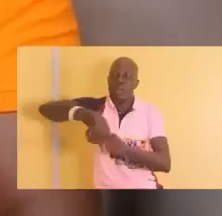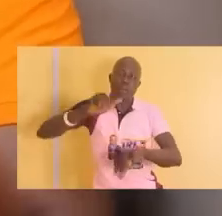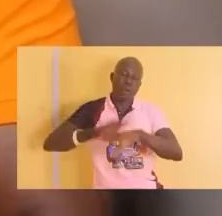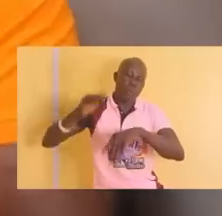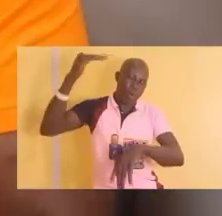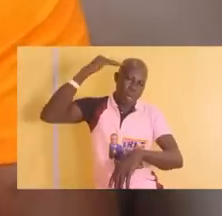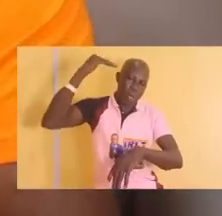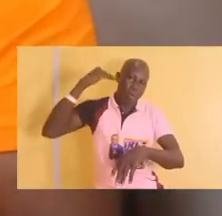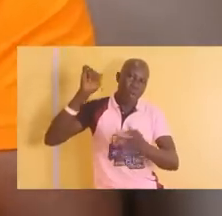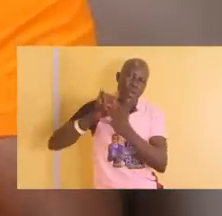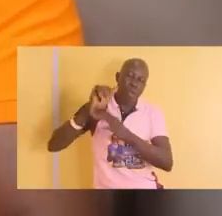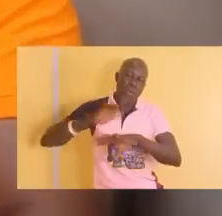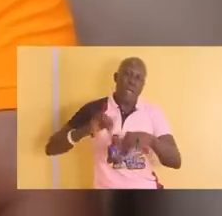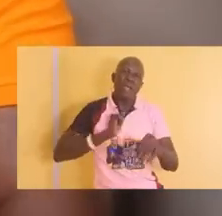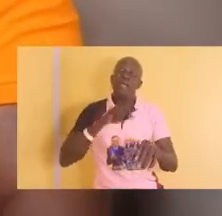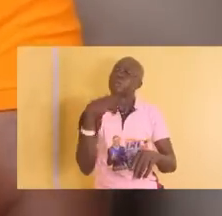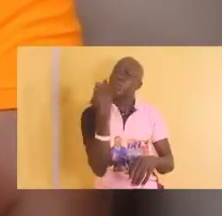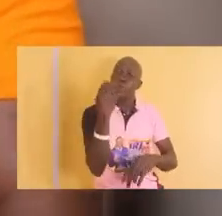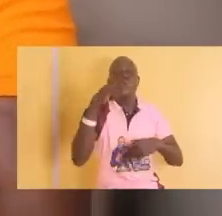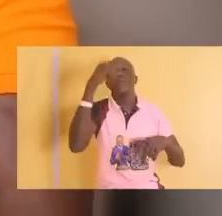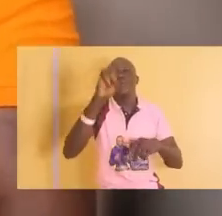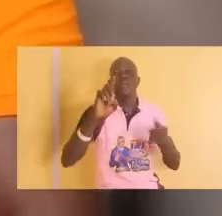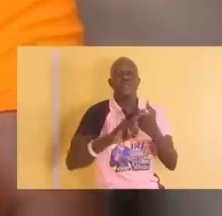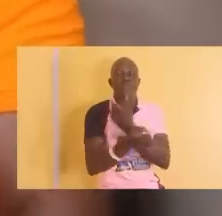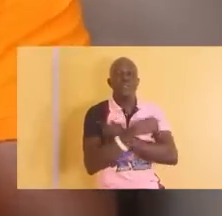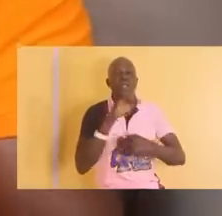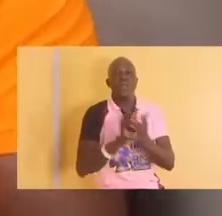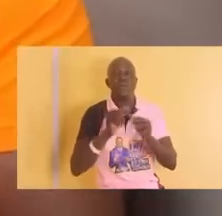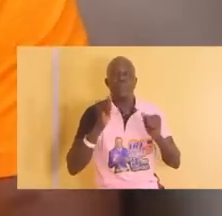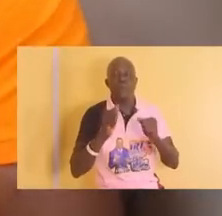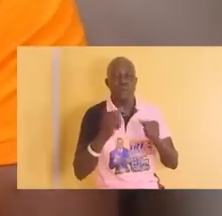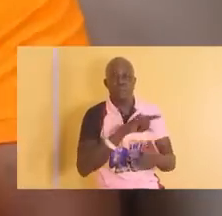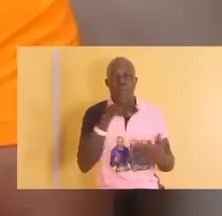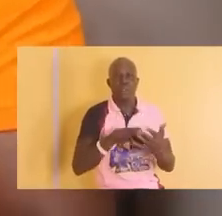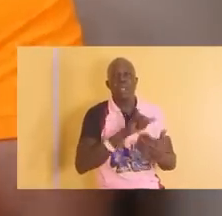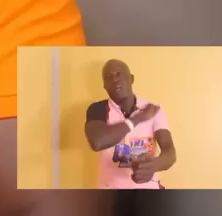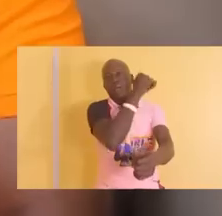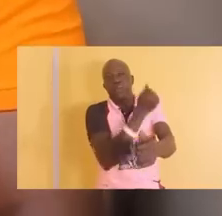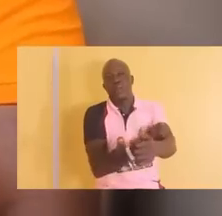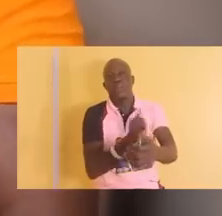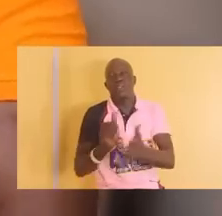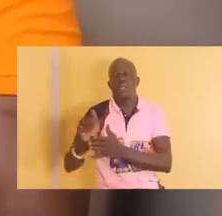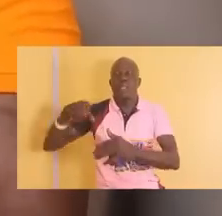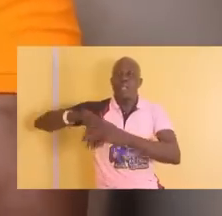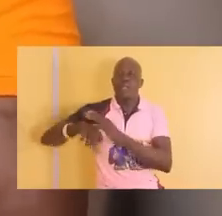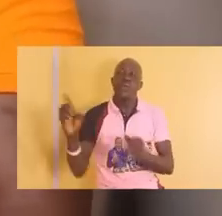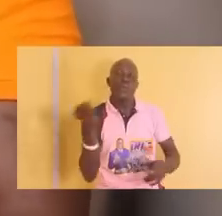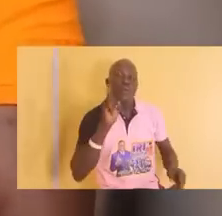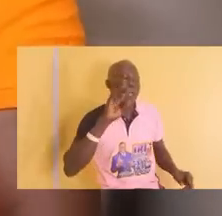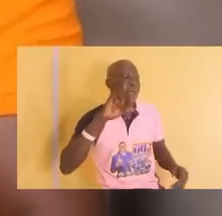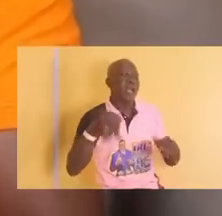be anointed on my head. I prophesy the power of this word and this